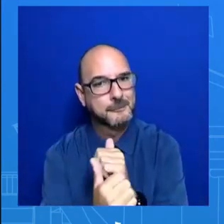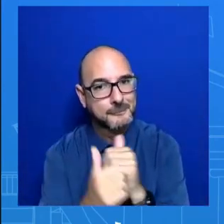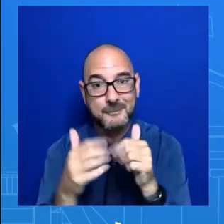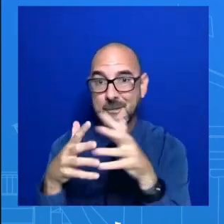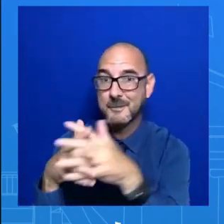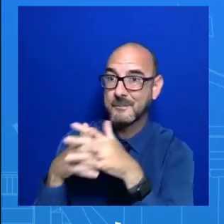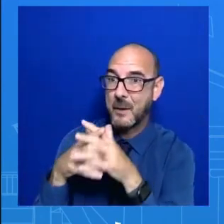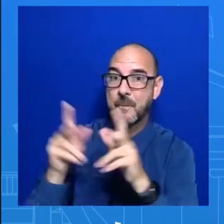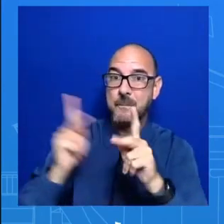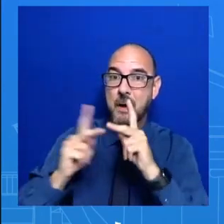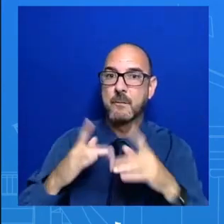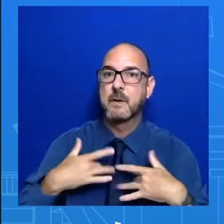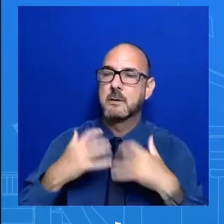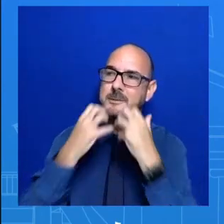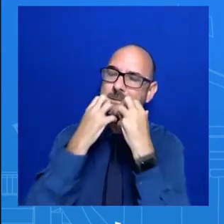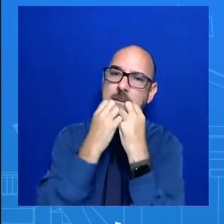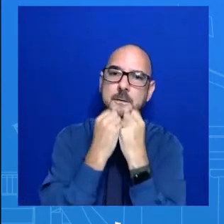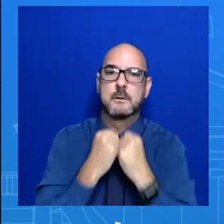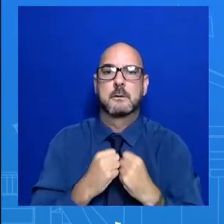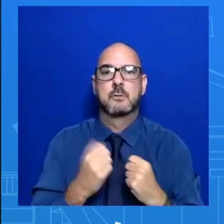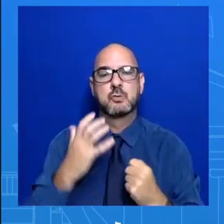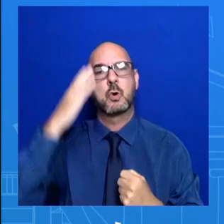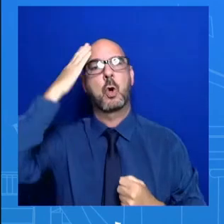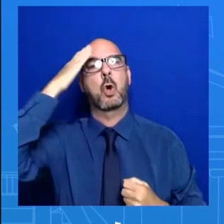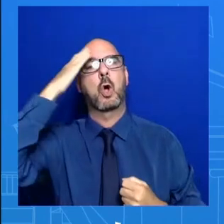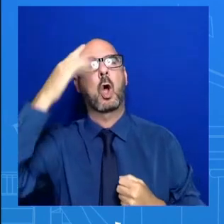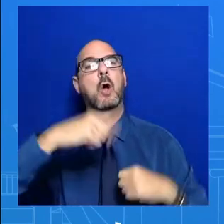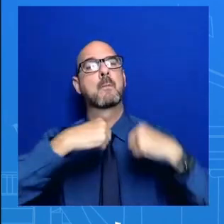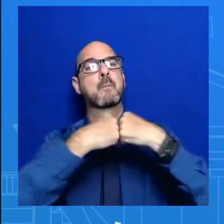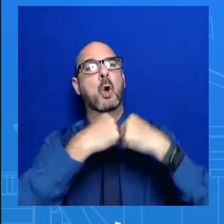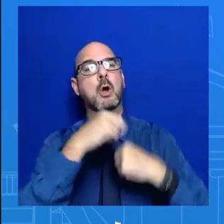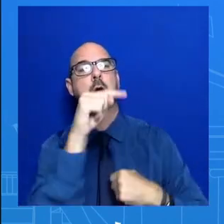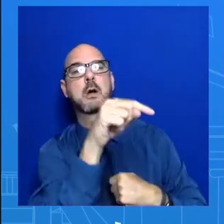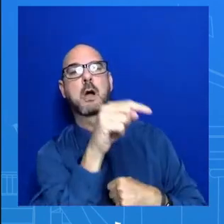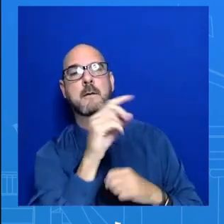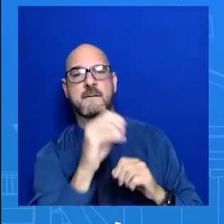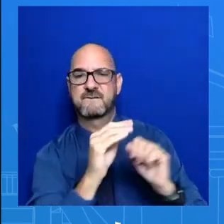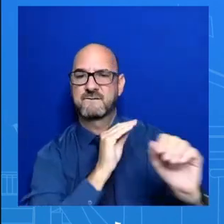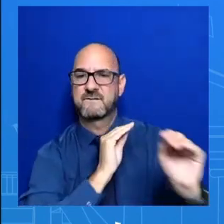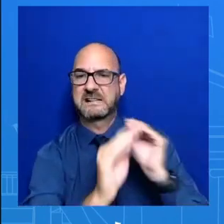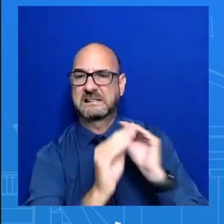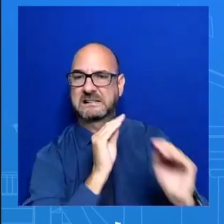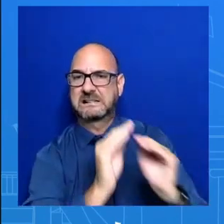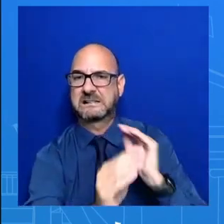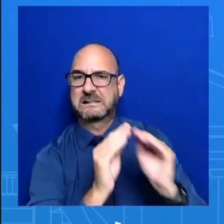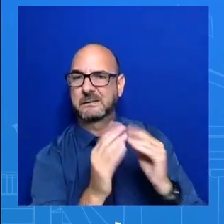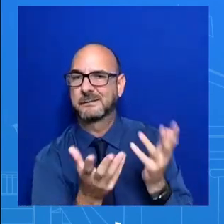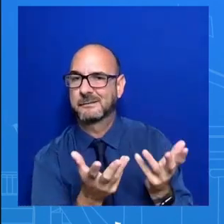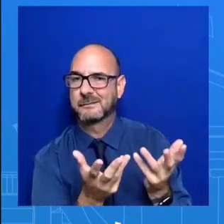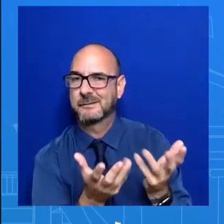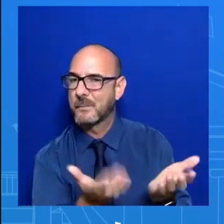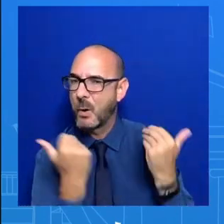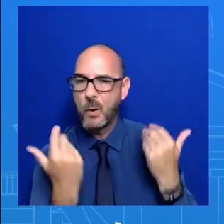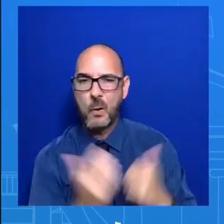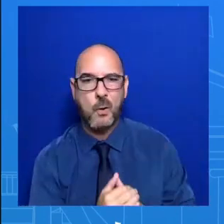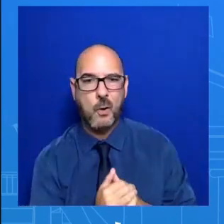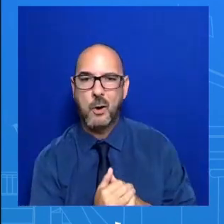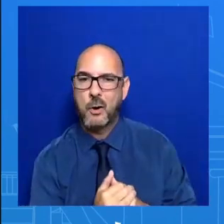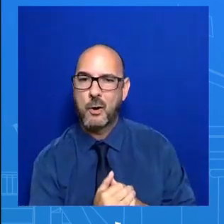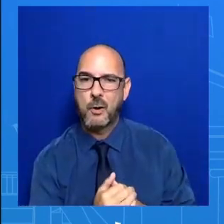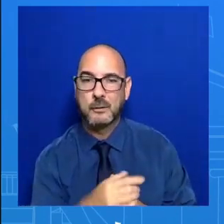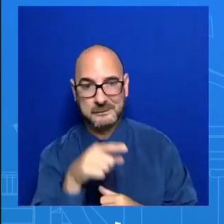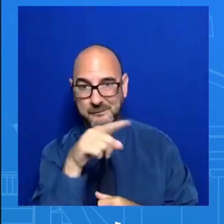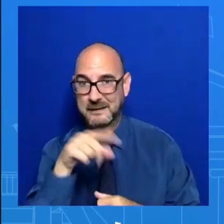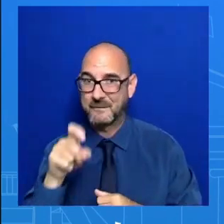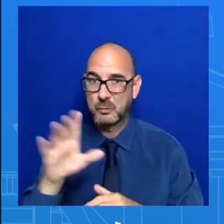on at the border. They care about fixing immigration. And they have to do their jobs, right? This is something, an opportunity